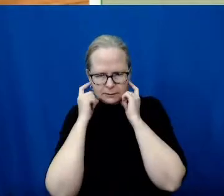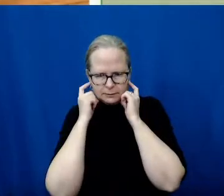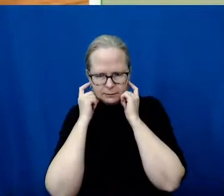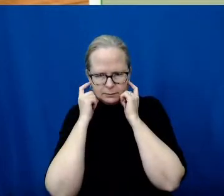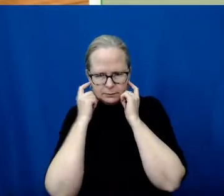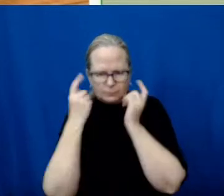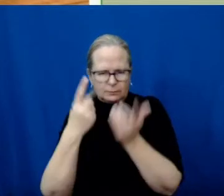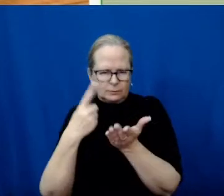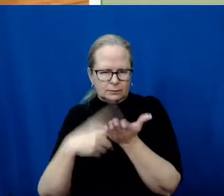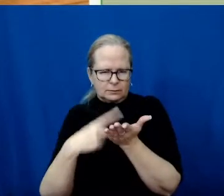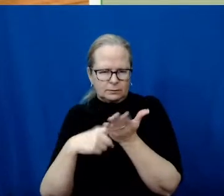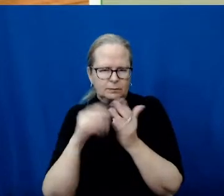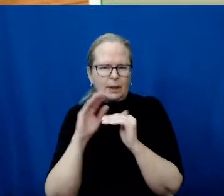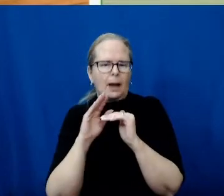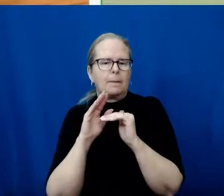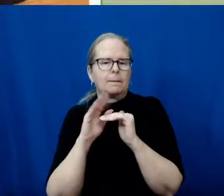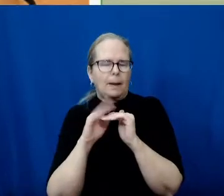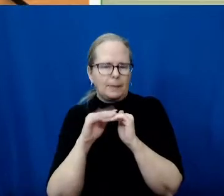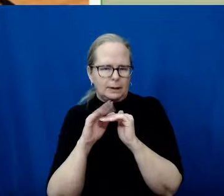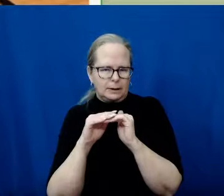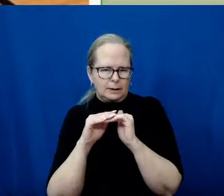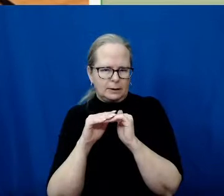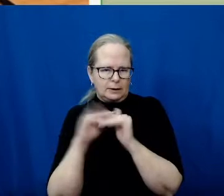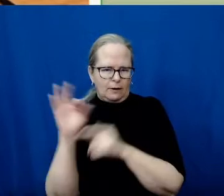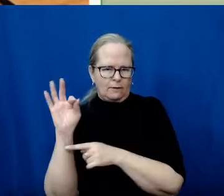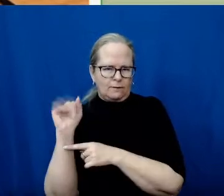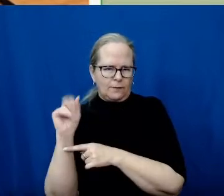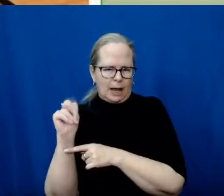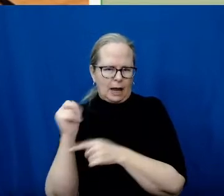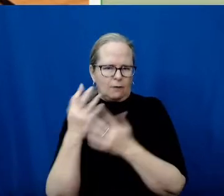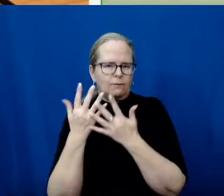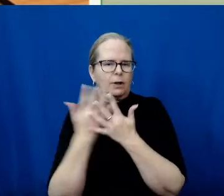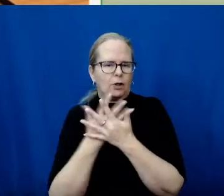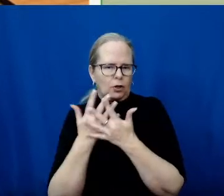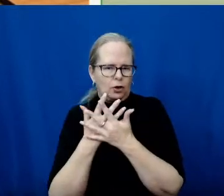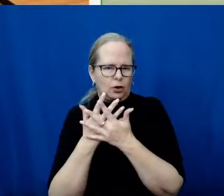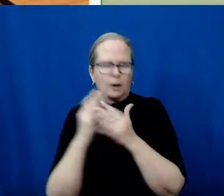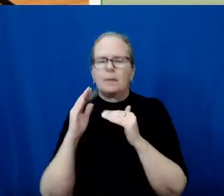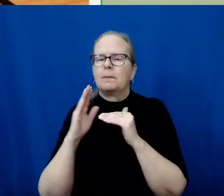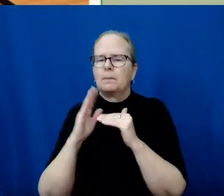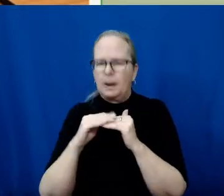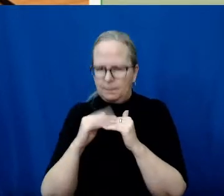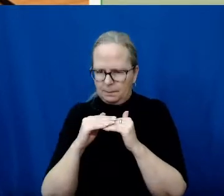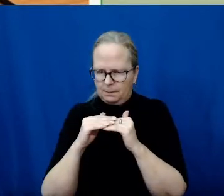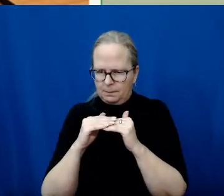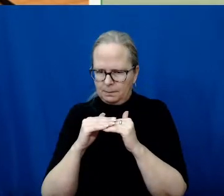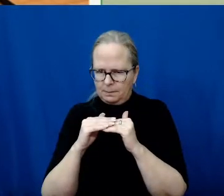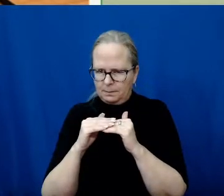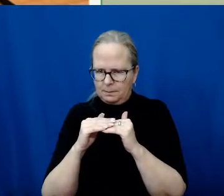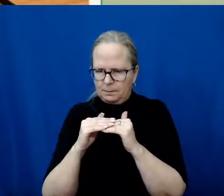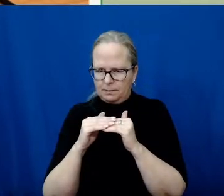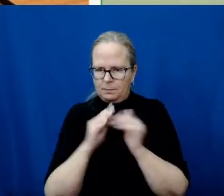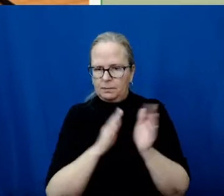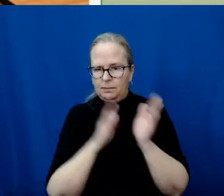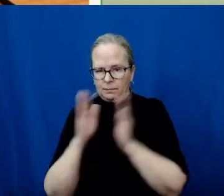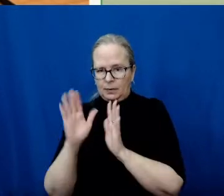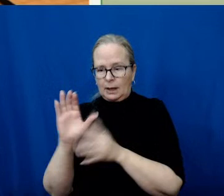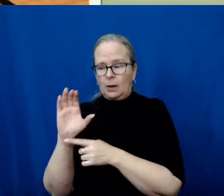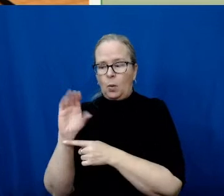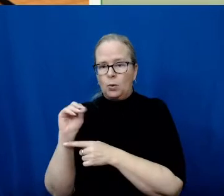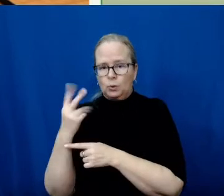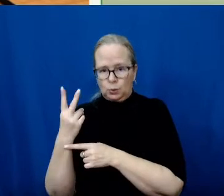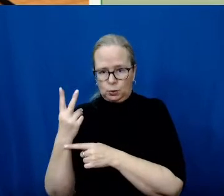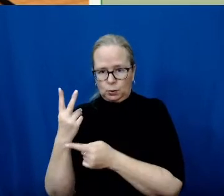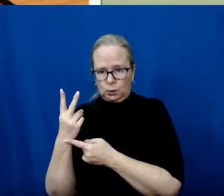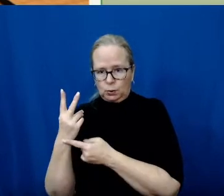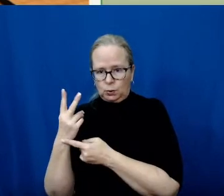the bare minimum. And then there's the CO2 sensor. That's one of the ones that we have here. There's some different style masks. And